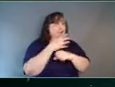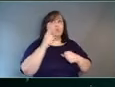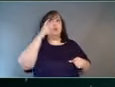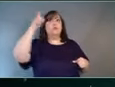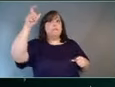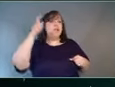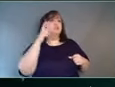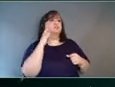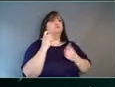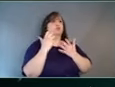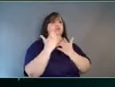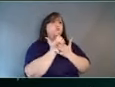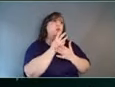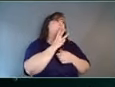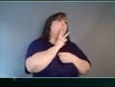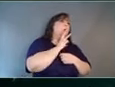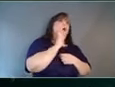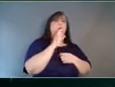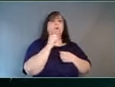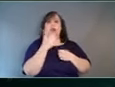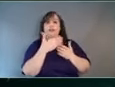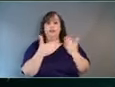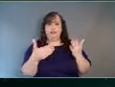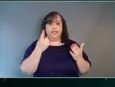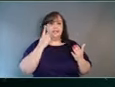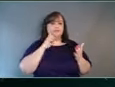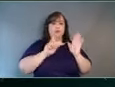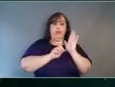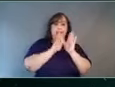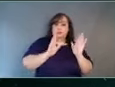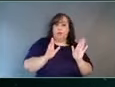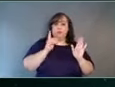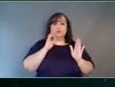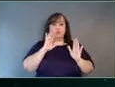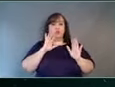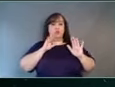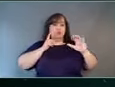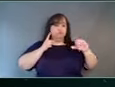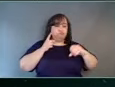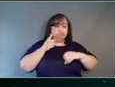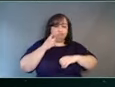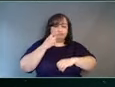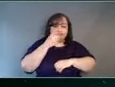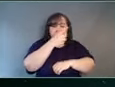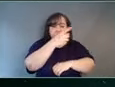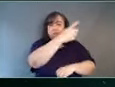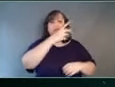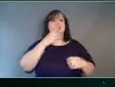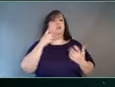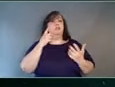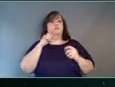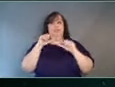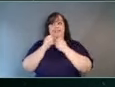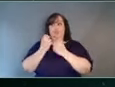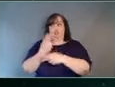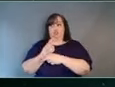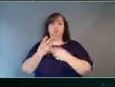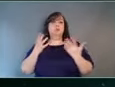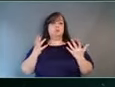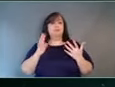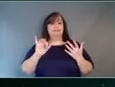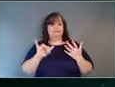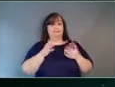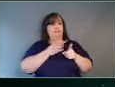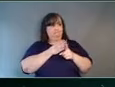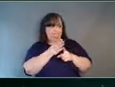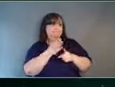resources like water or other things for astronauts or space exploration agencies to use. So it's an area of active work where